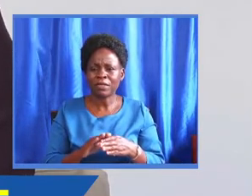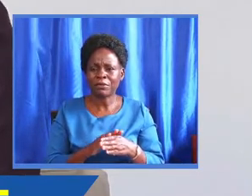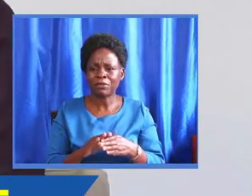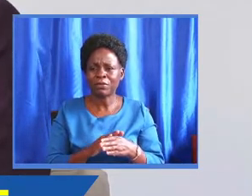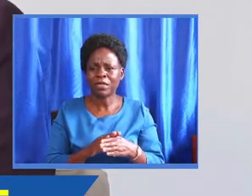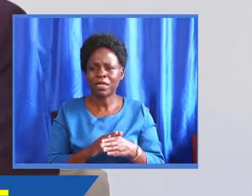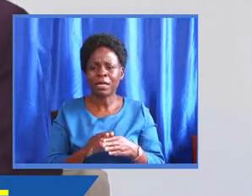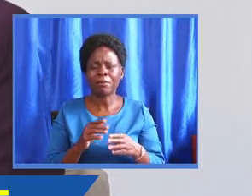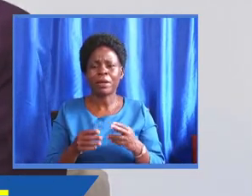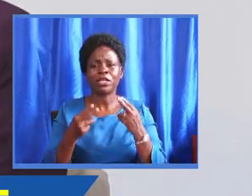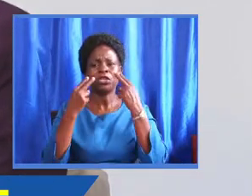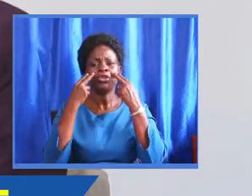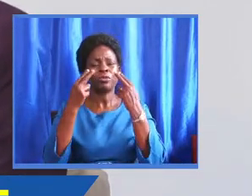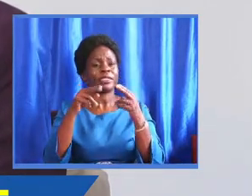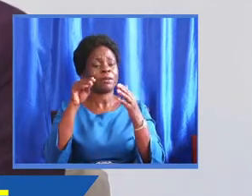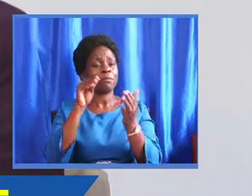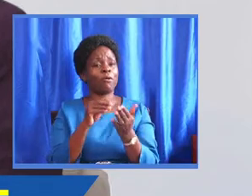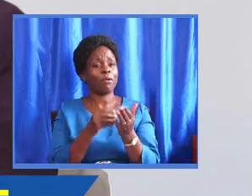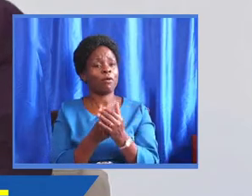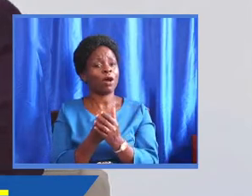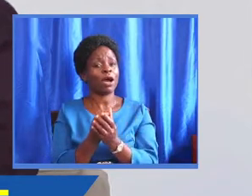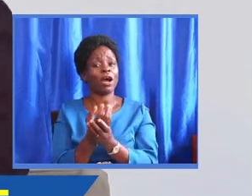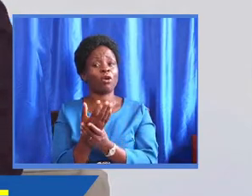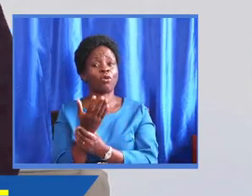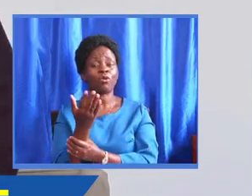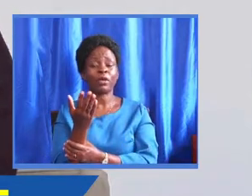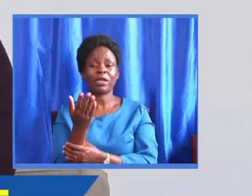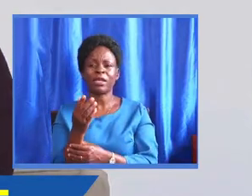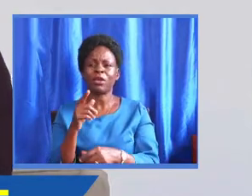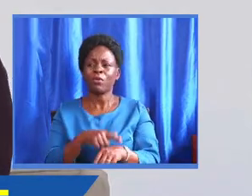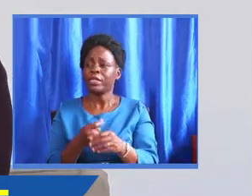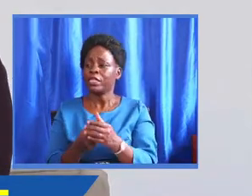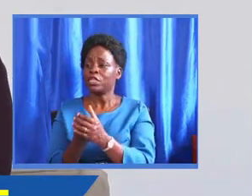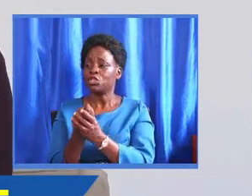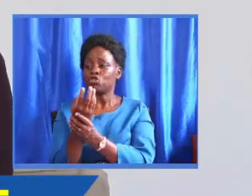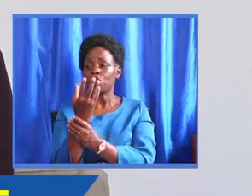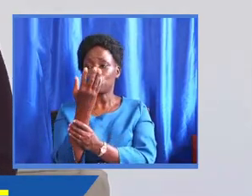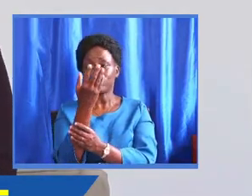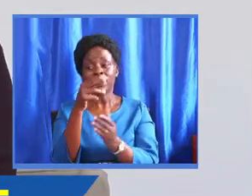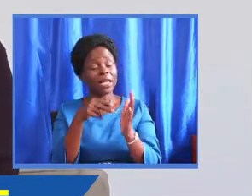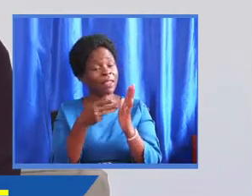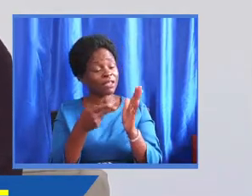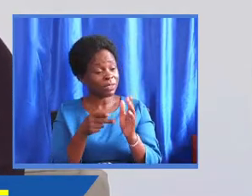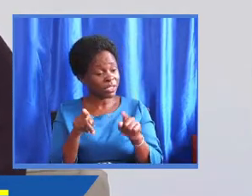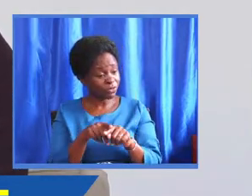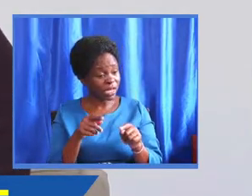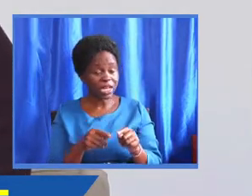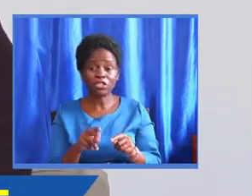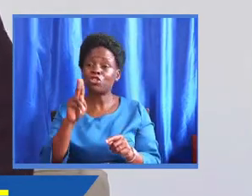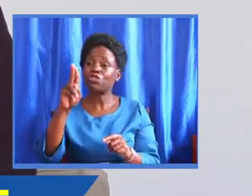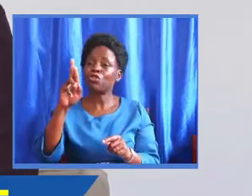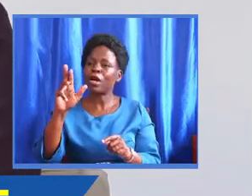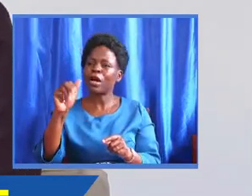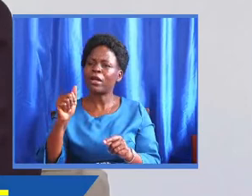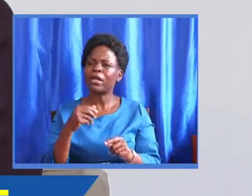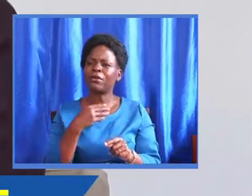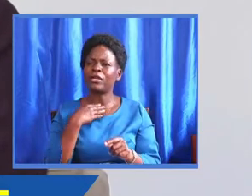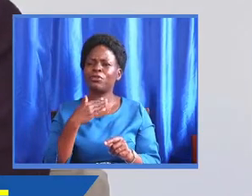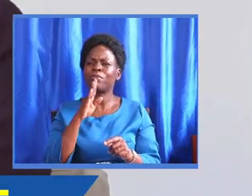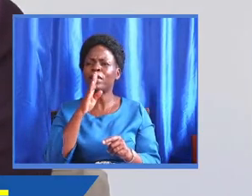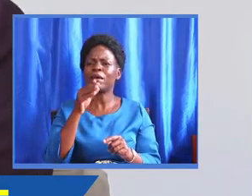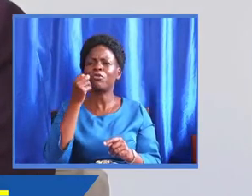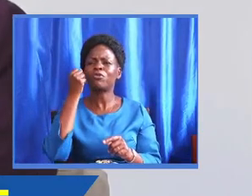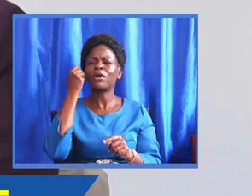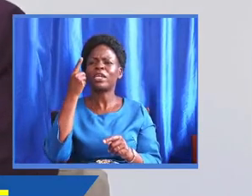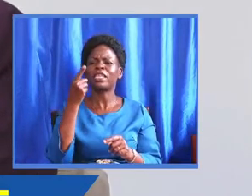district. But we see more growing out. Now, once it grows out, that means us as Uganda Revenue Authority, we need to be able to